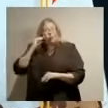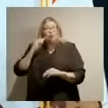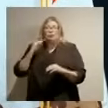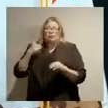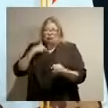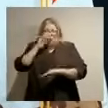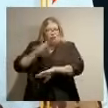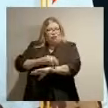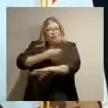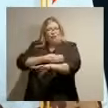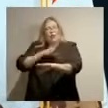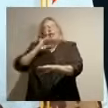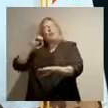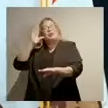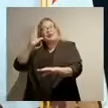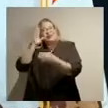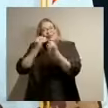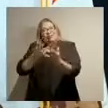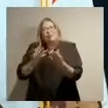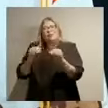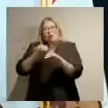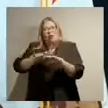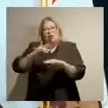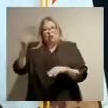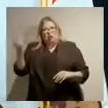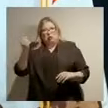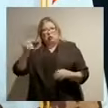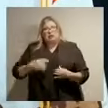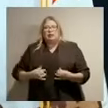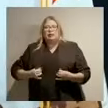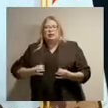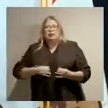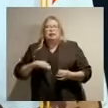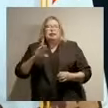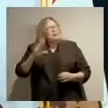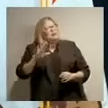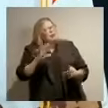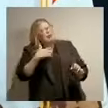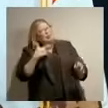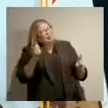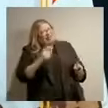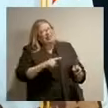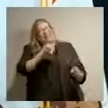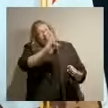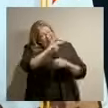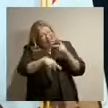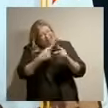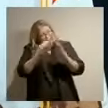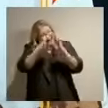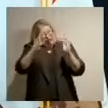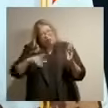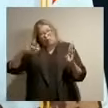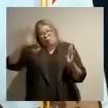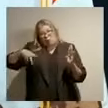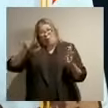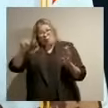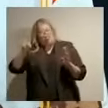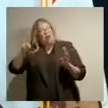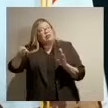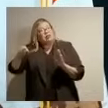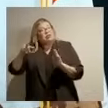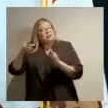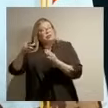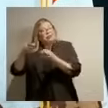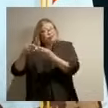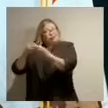we'll be updating you on that on Tuesday. I just have to add, with all due respect, those types of housing that Prop 1 will fund, there's a